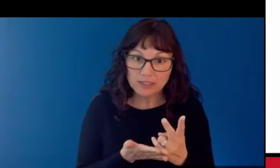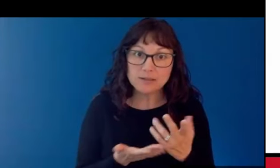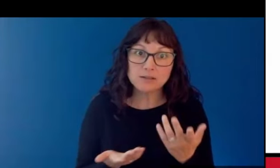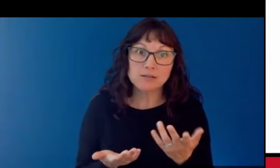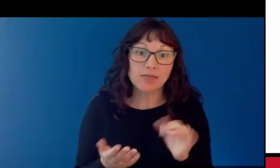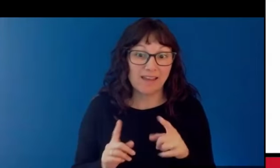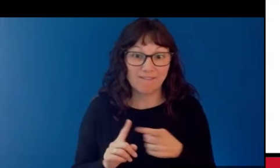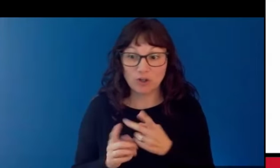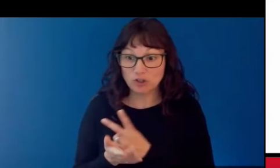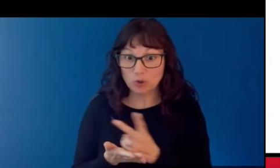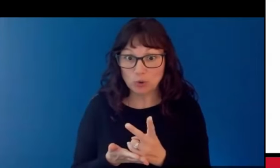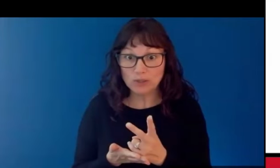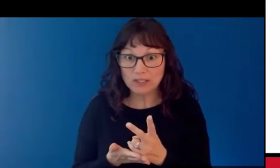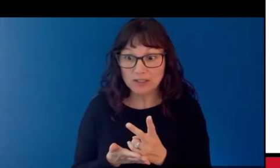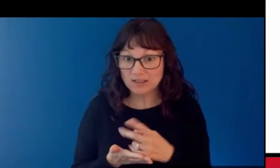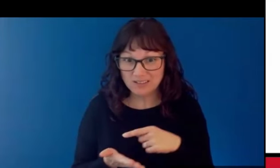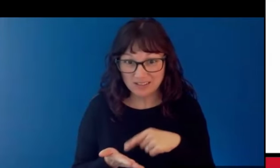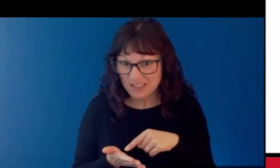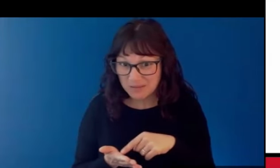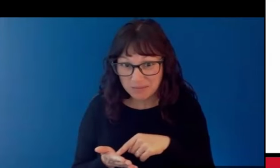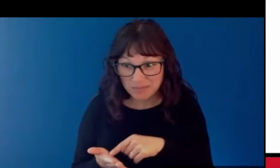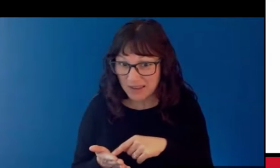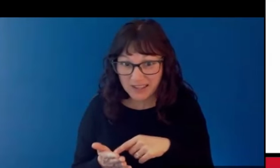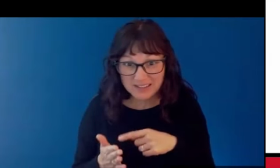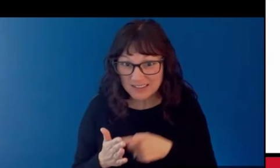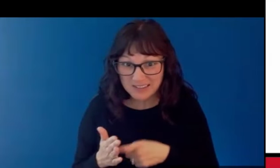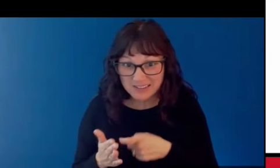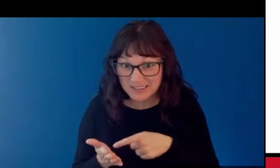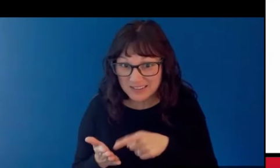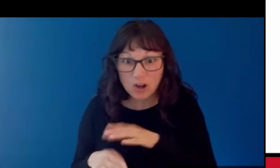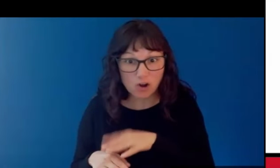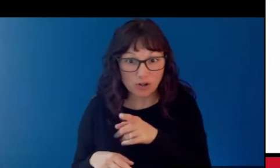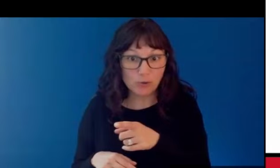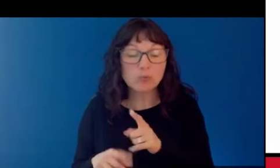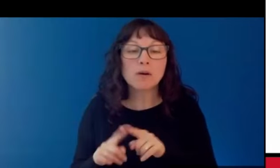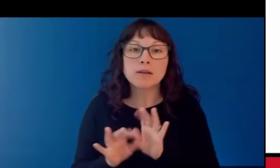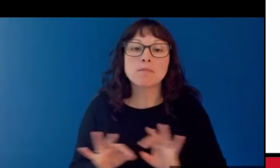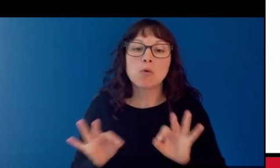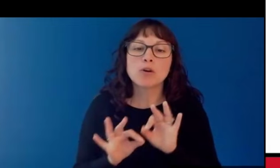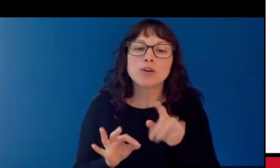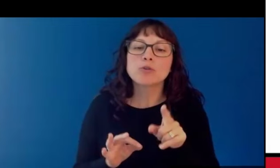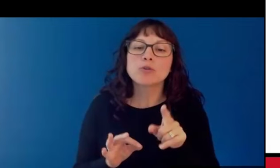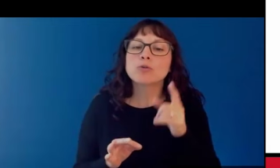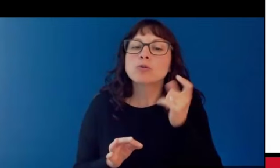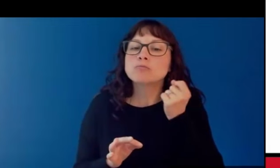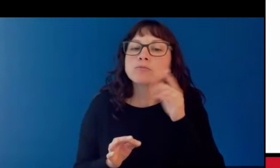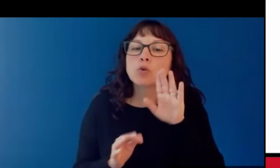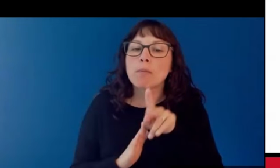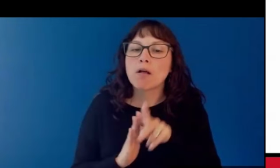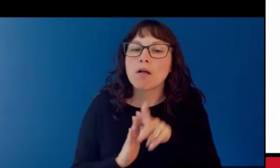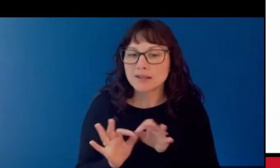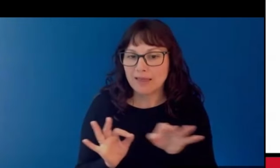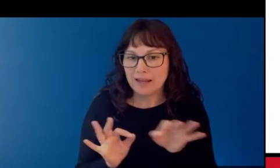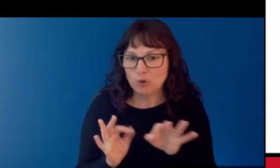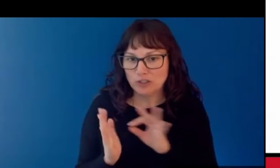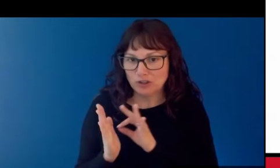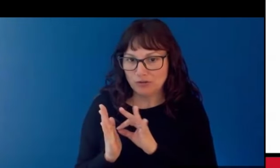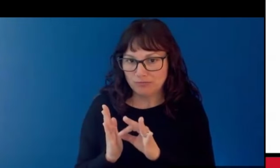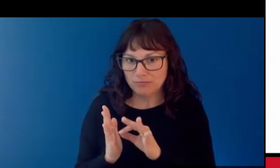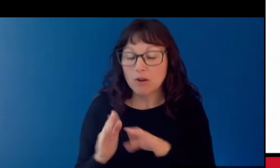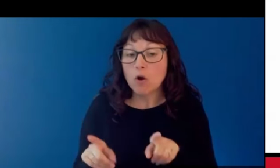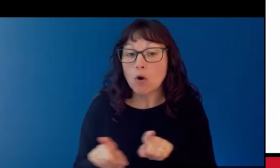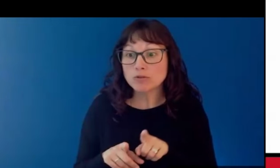That first 2 weeks of expenses is on you. Just make sure that you understand the language in your policy and make sure that